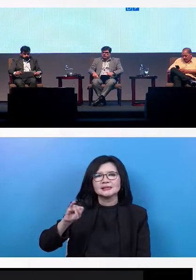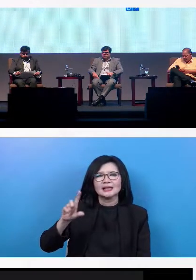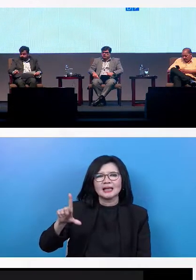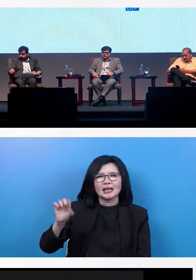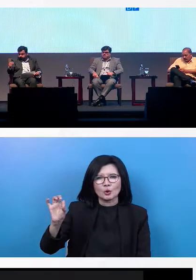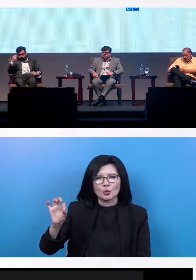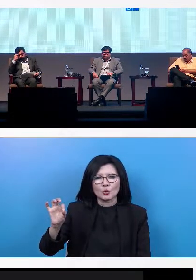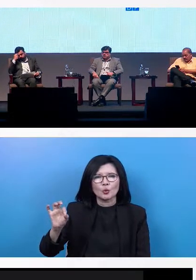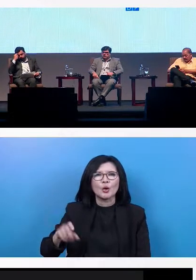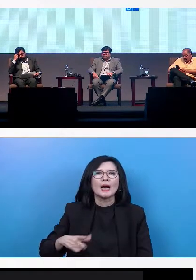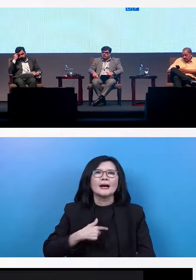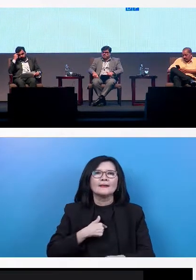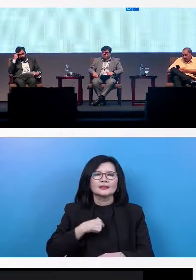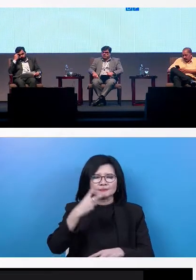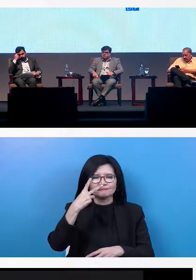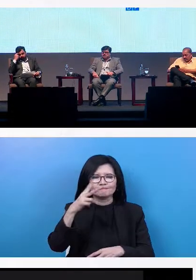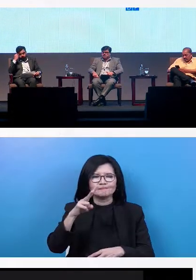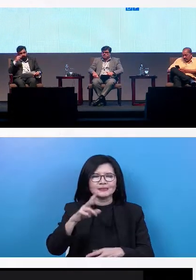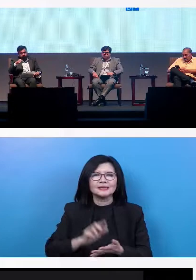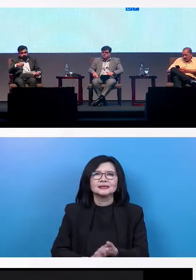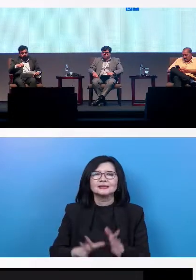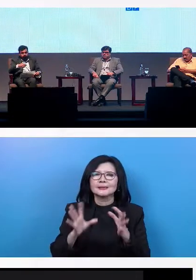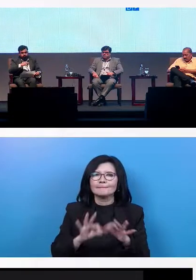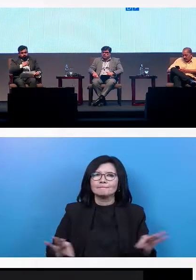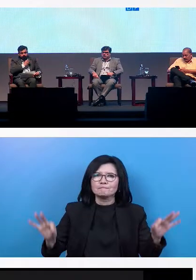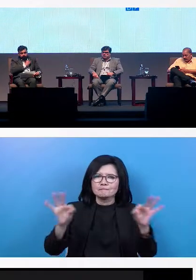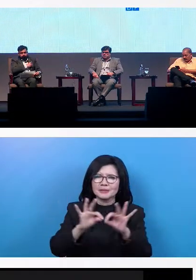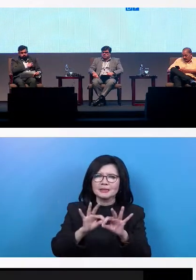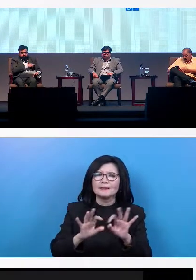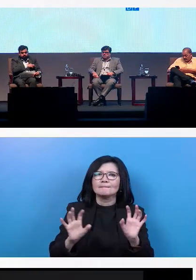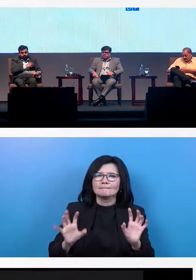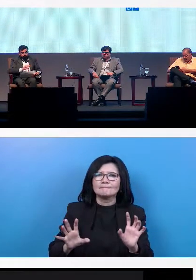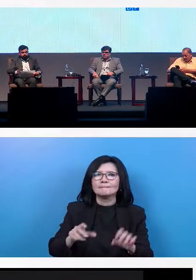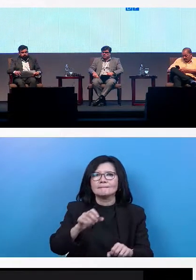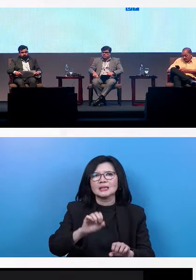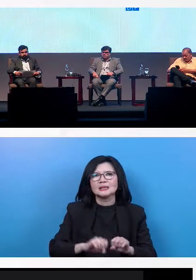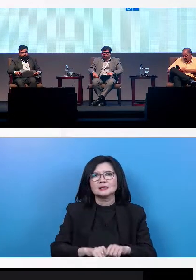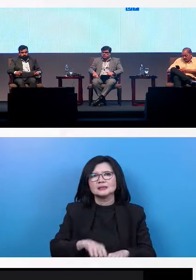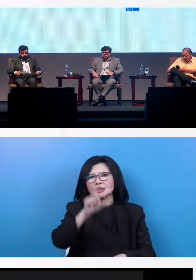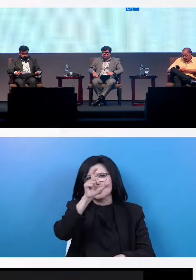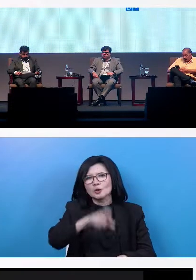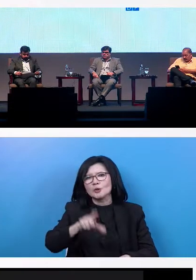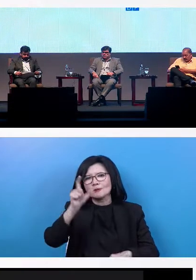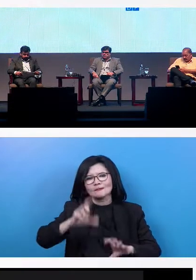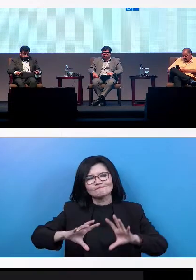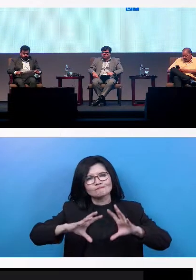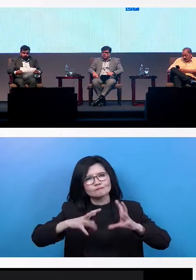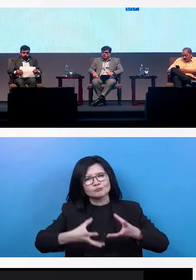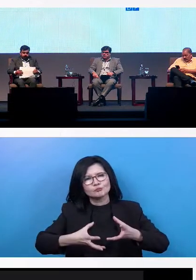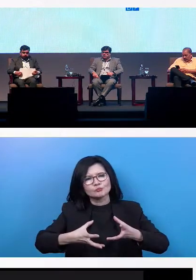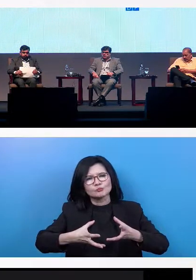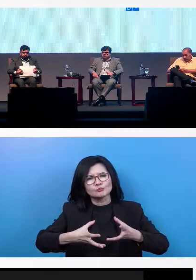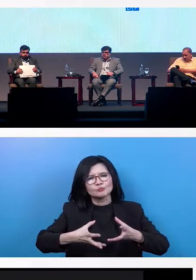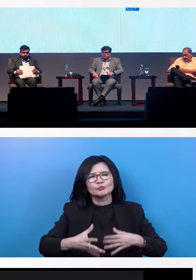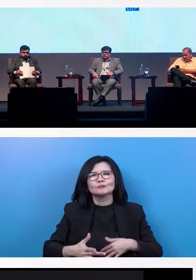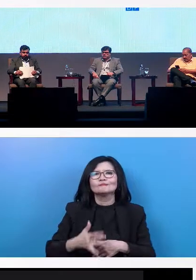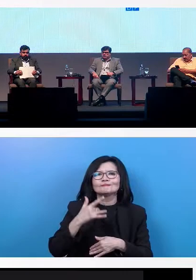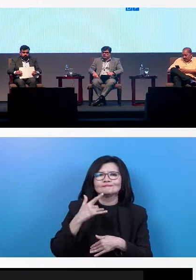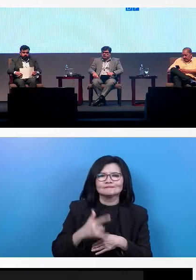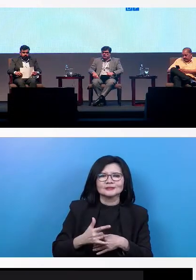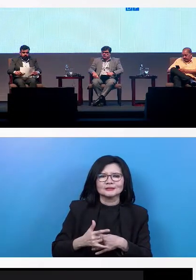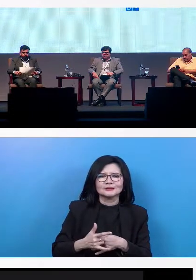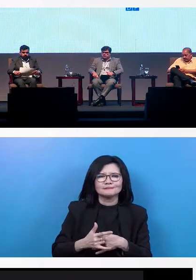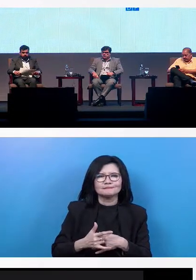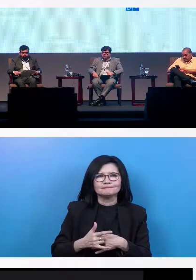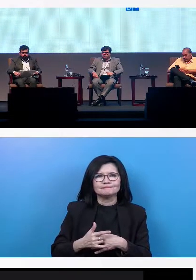Abhilash. There are plenty of people in the world that are resistant to change. But I think we have